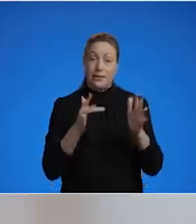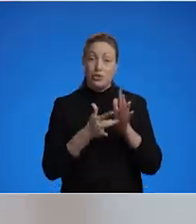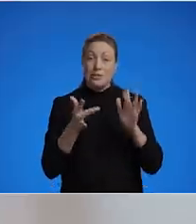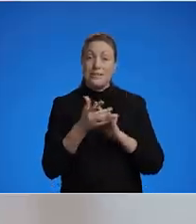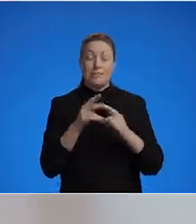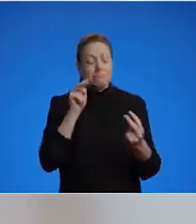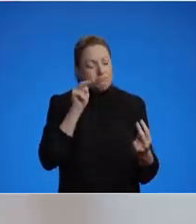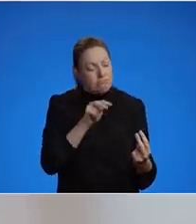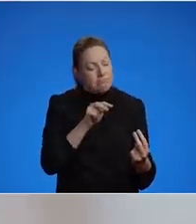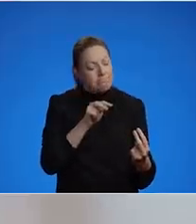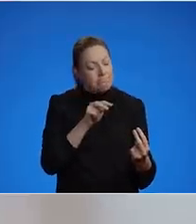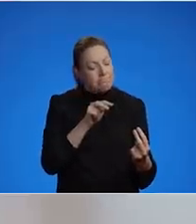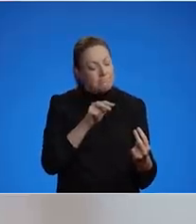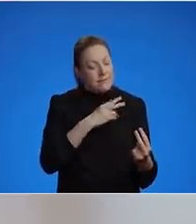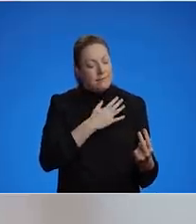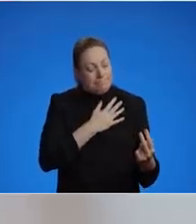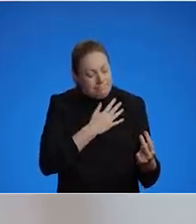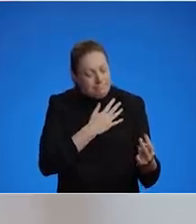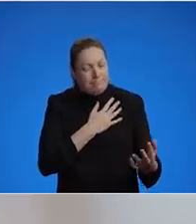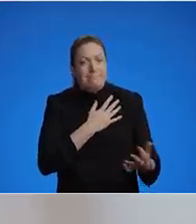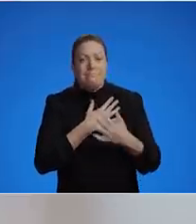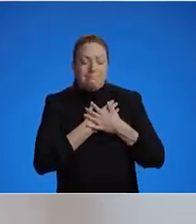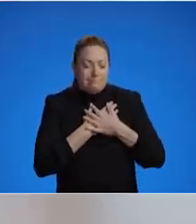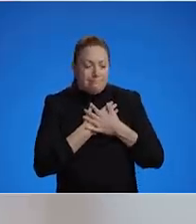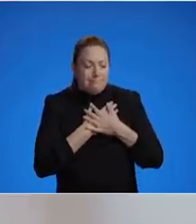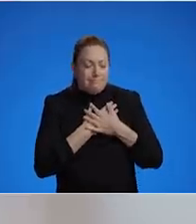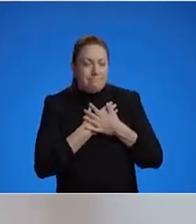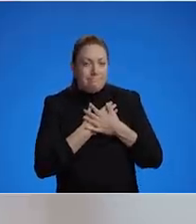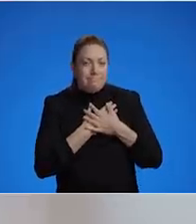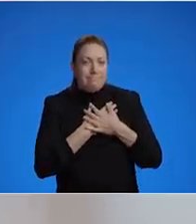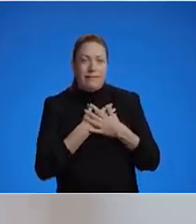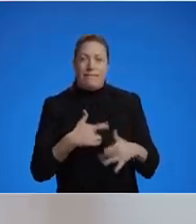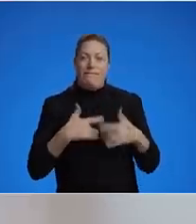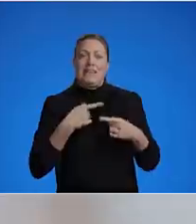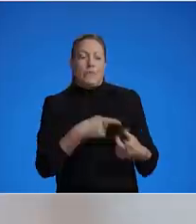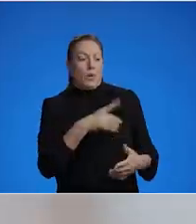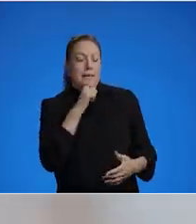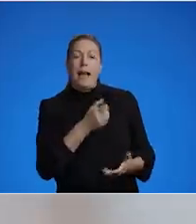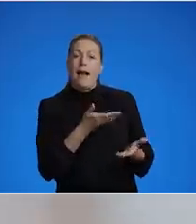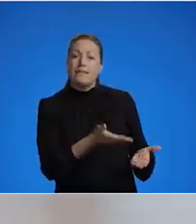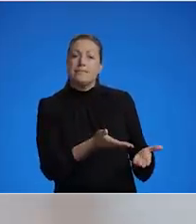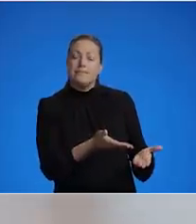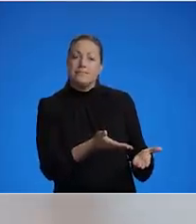And Jesus, although he had looked steadily at him And loved him, And only St. Mark has this detail.